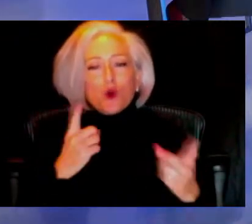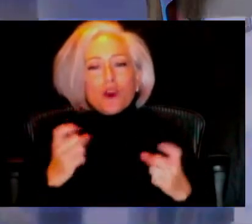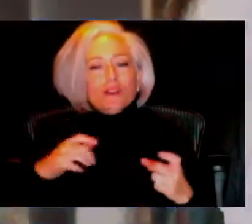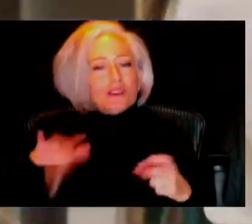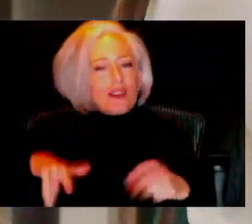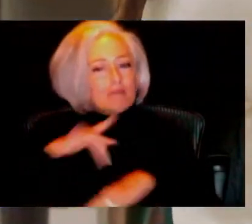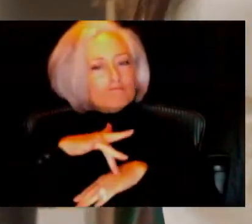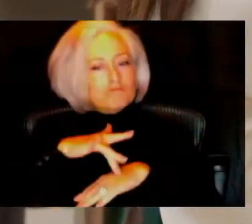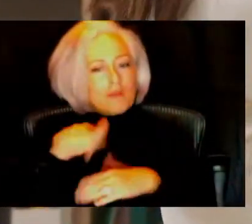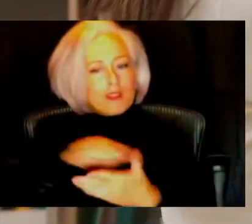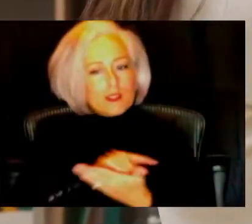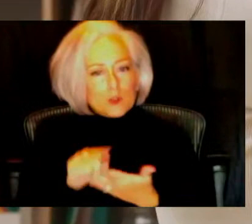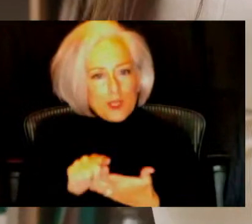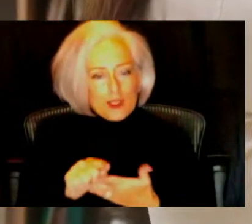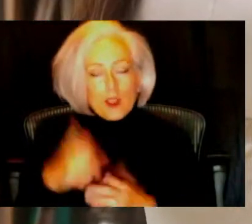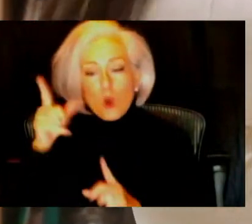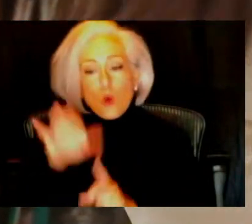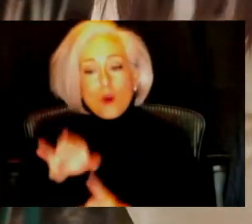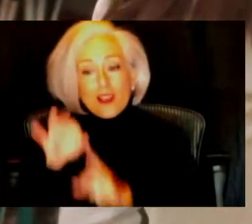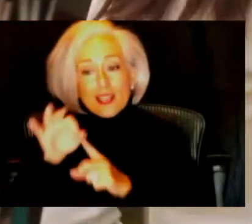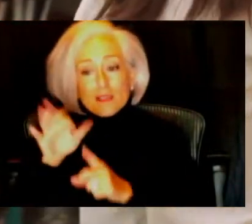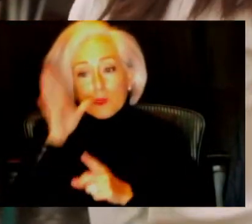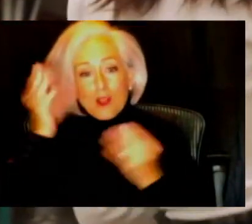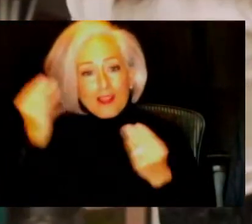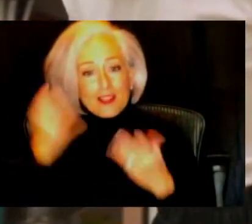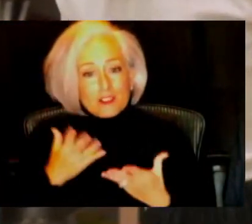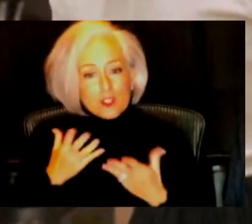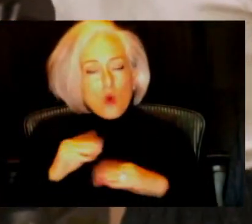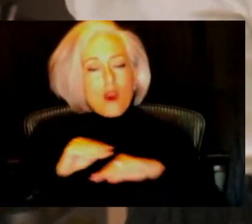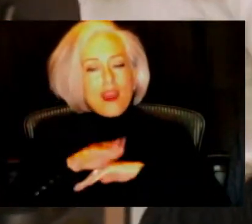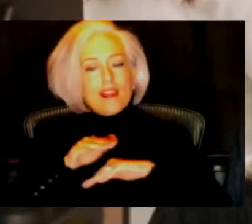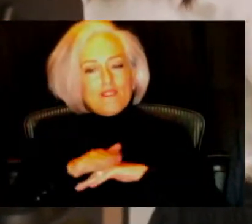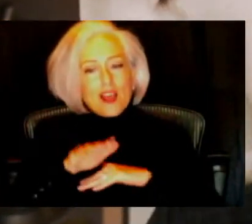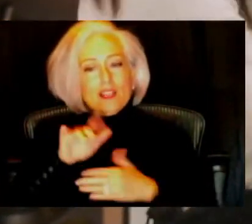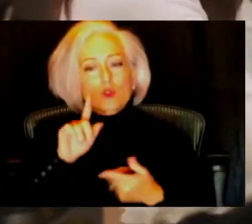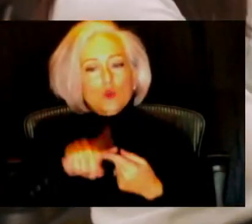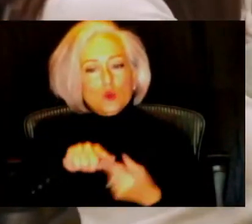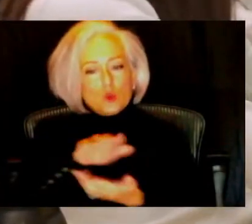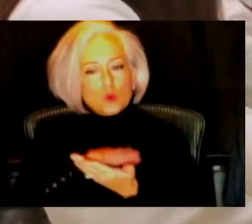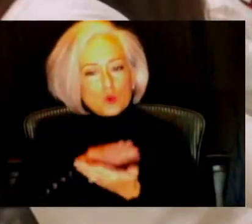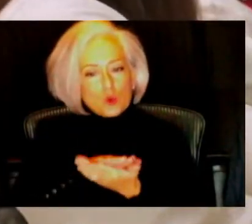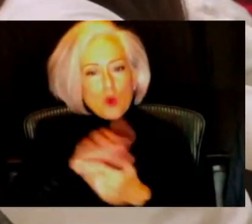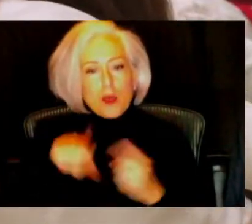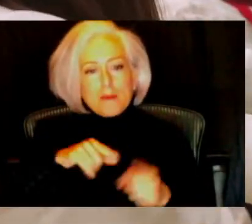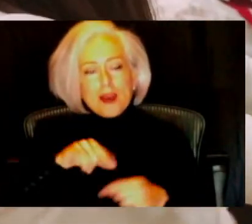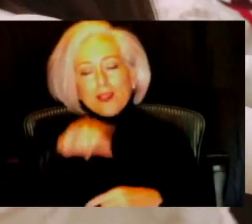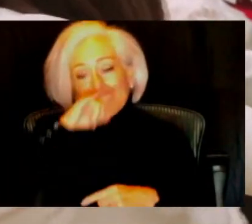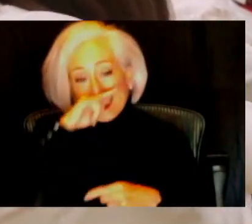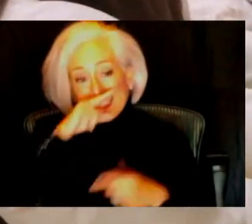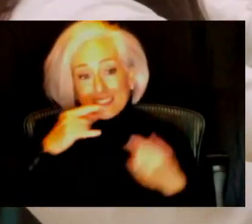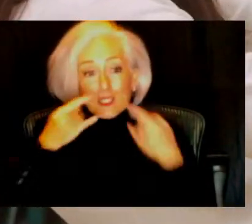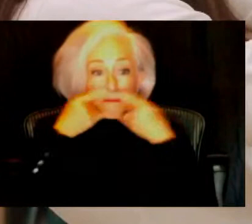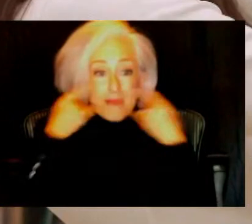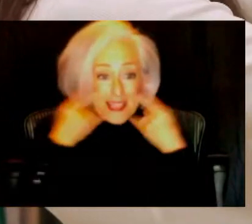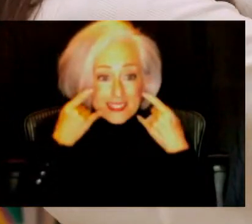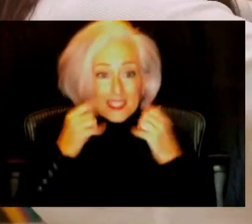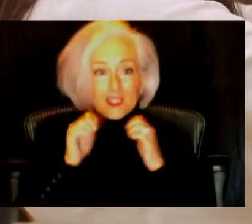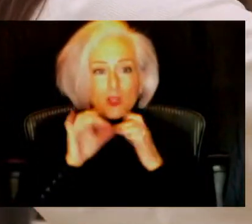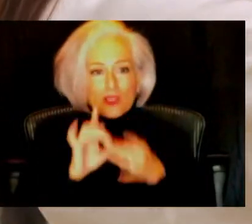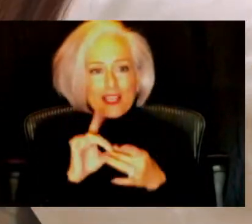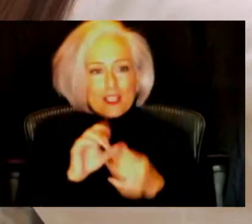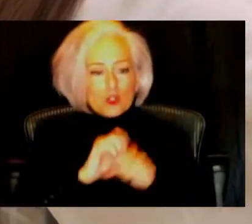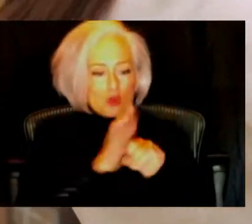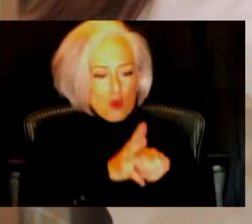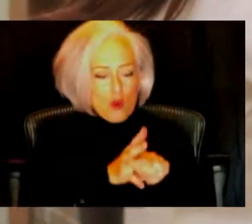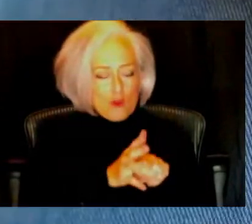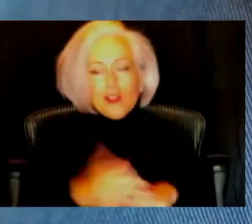to hear from one expert who advises schools on kids masking and COVID. We know parents have